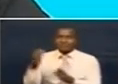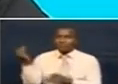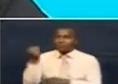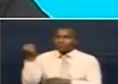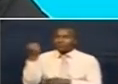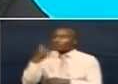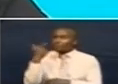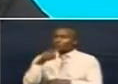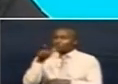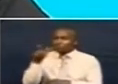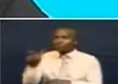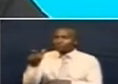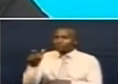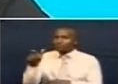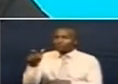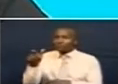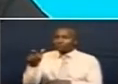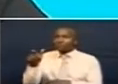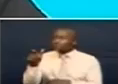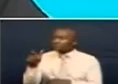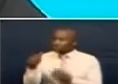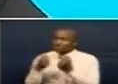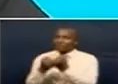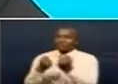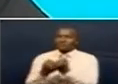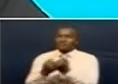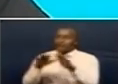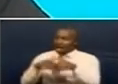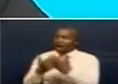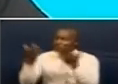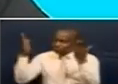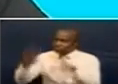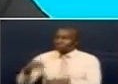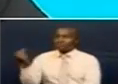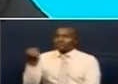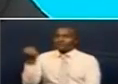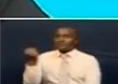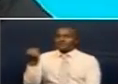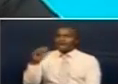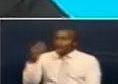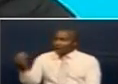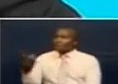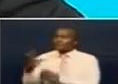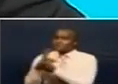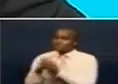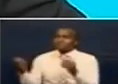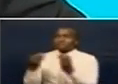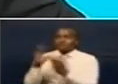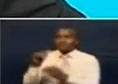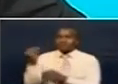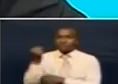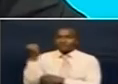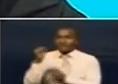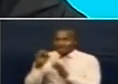who you are now in bed with today, how they brought down Mumias, and how much money they still owe Mumias today. If they were to